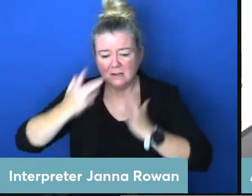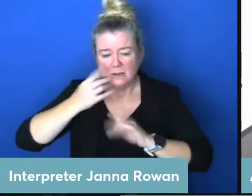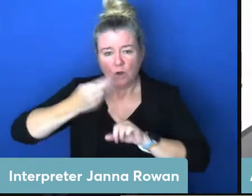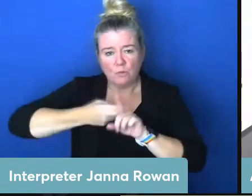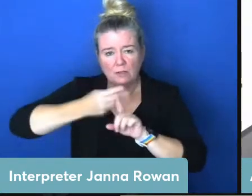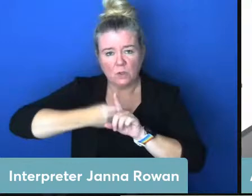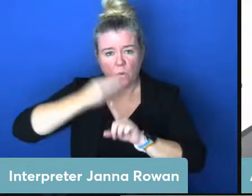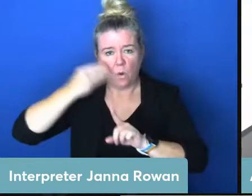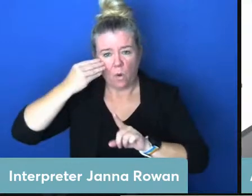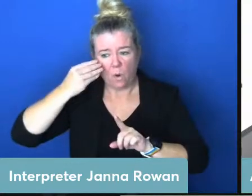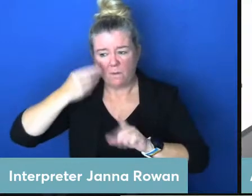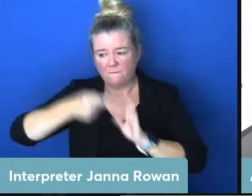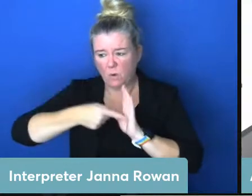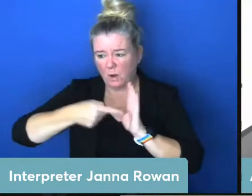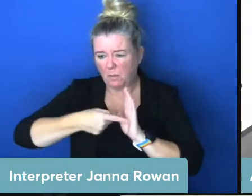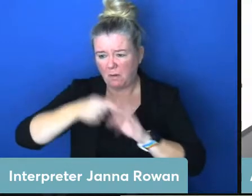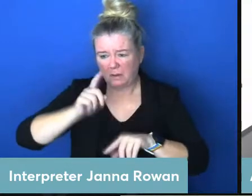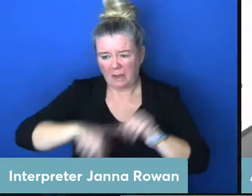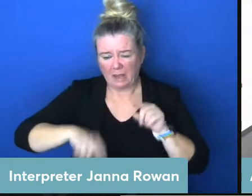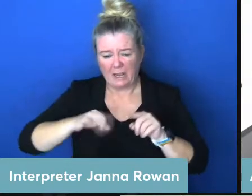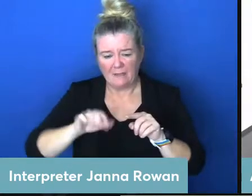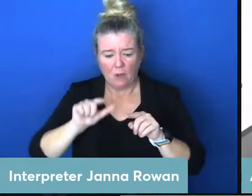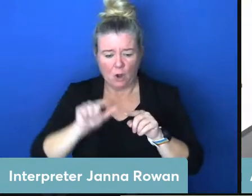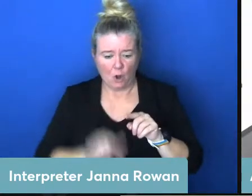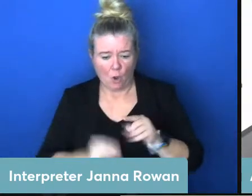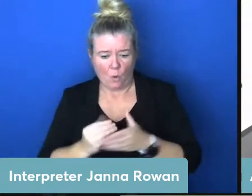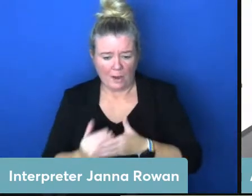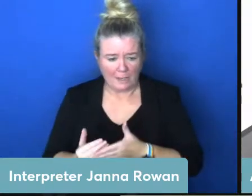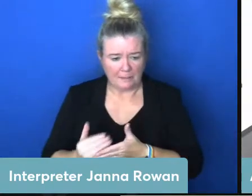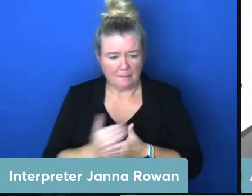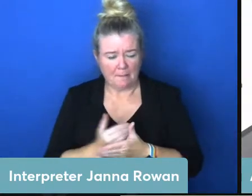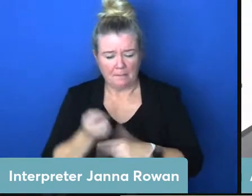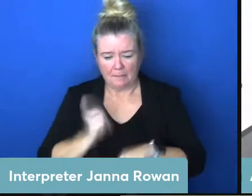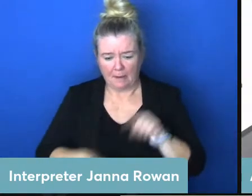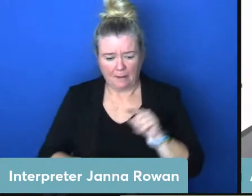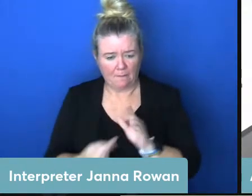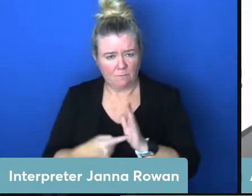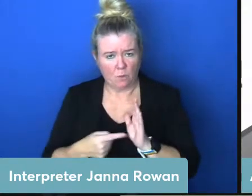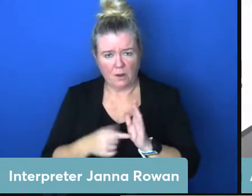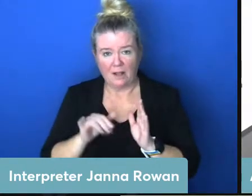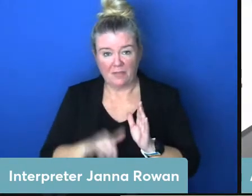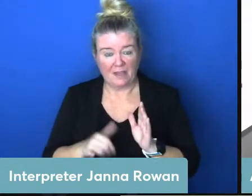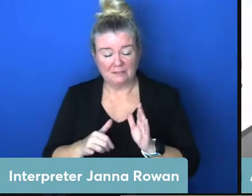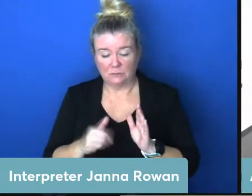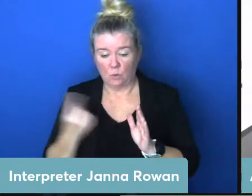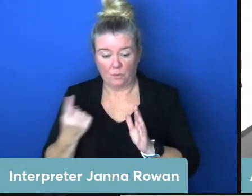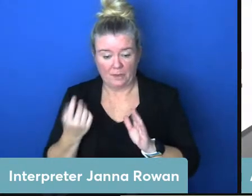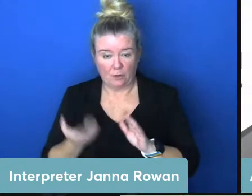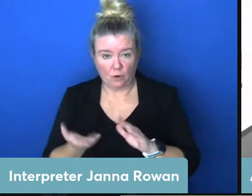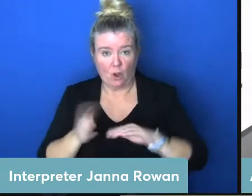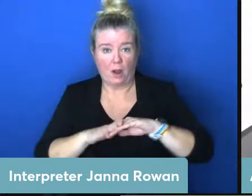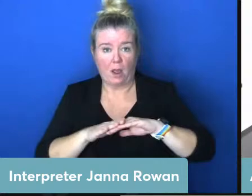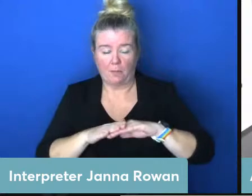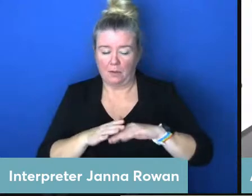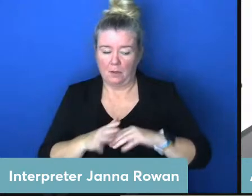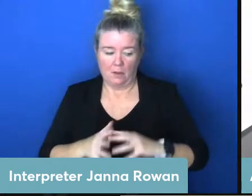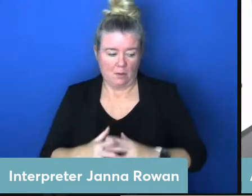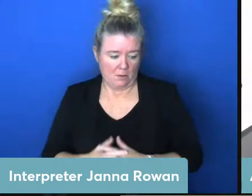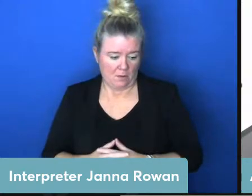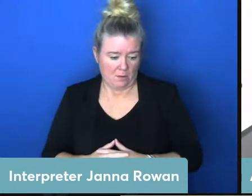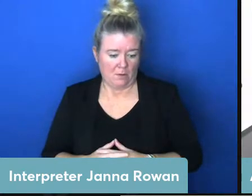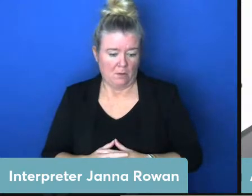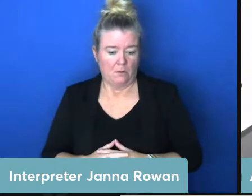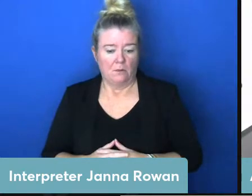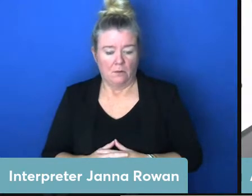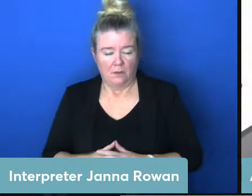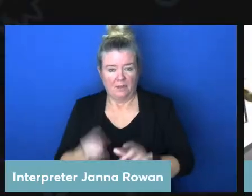is affordable, especially for extremely low income families, that has only gone up, that the